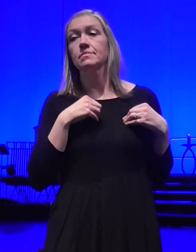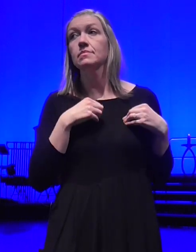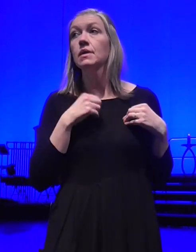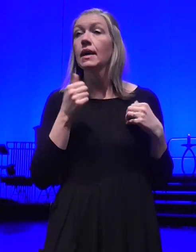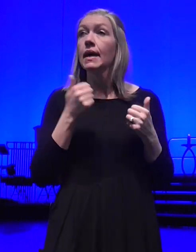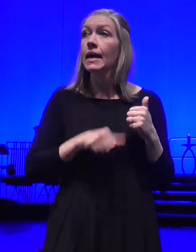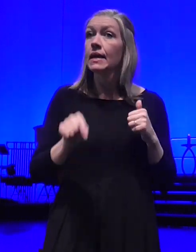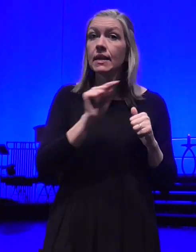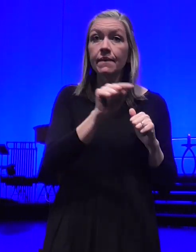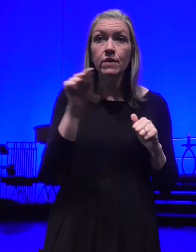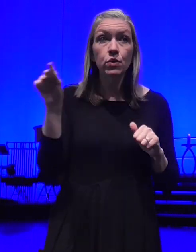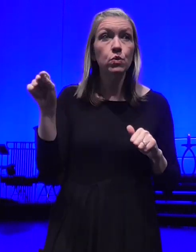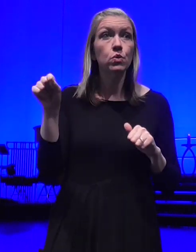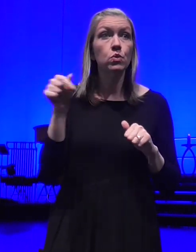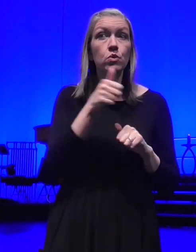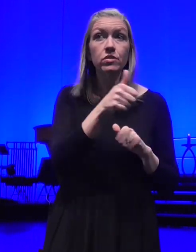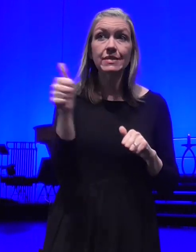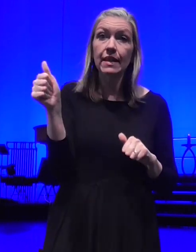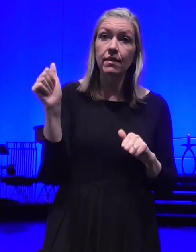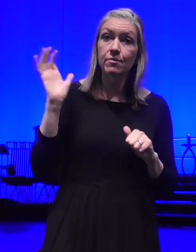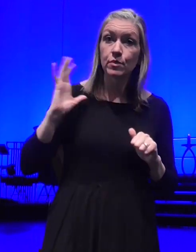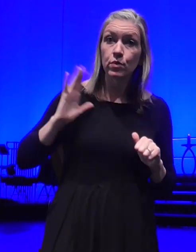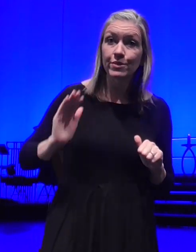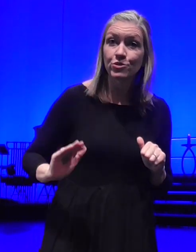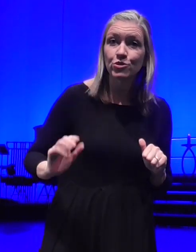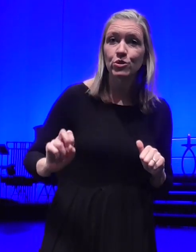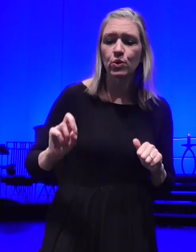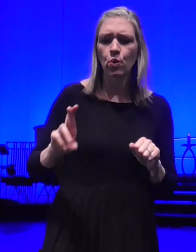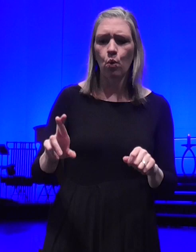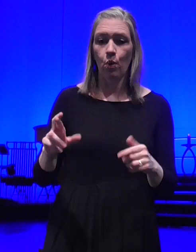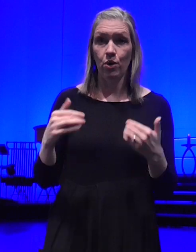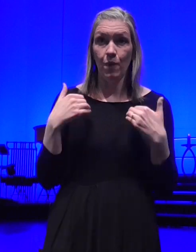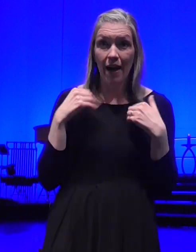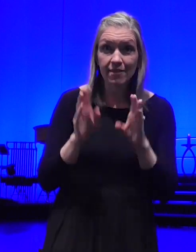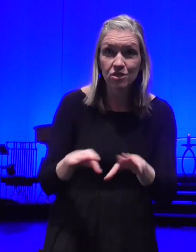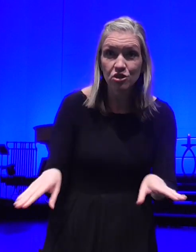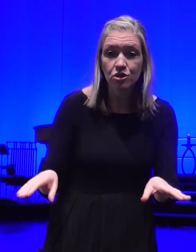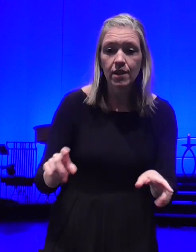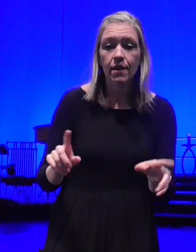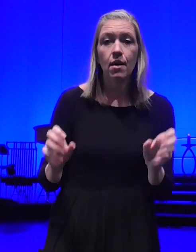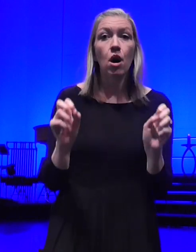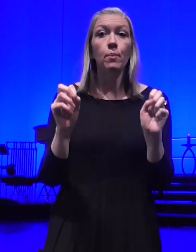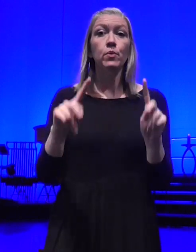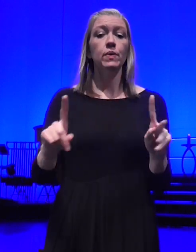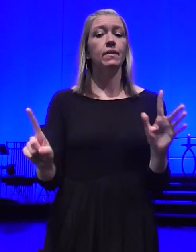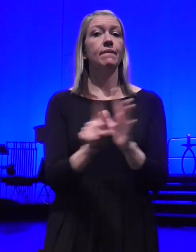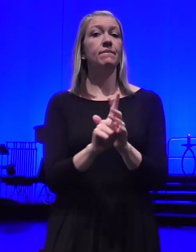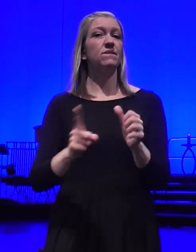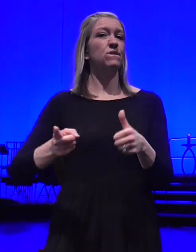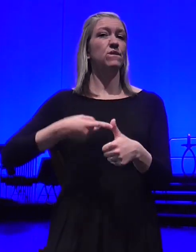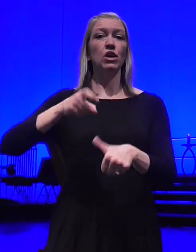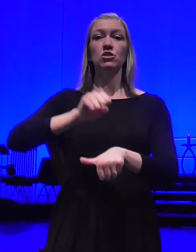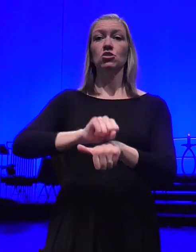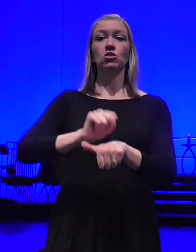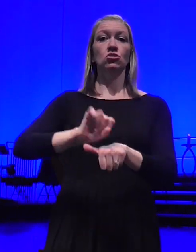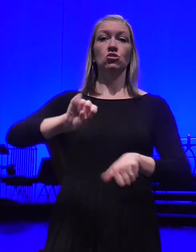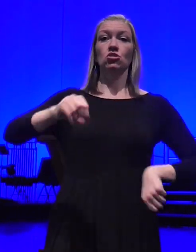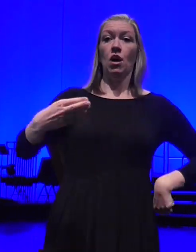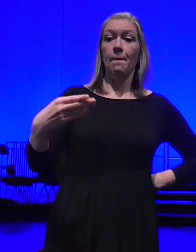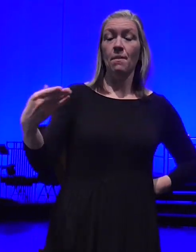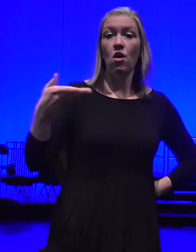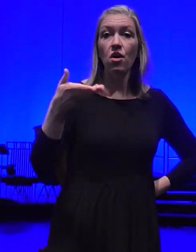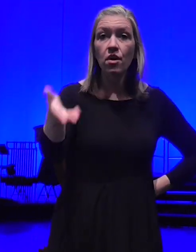been children or have children, when the opportunity comes for their first job and they say, no, I'm not going to take it.